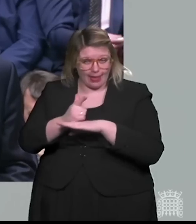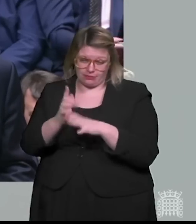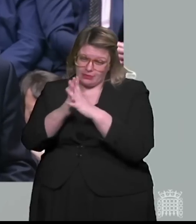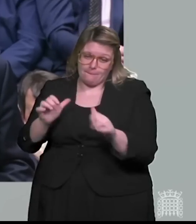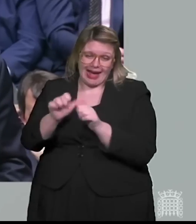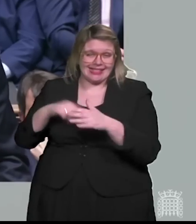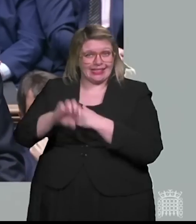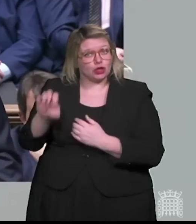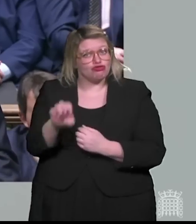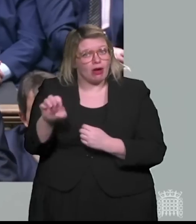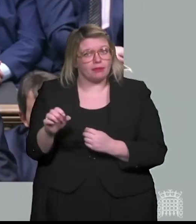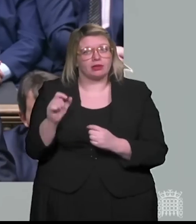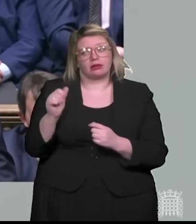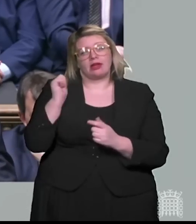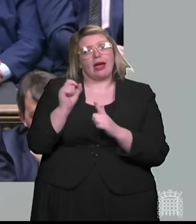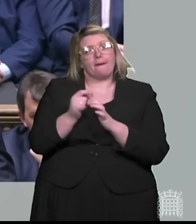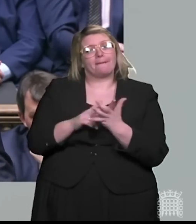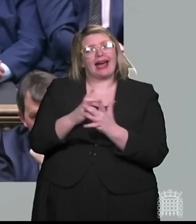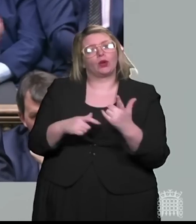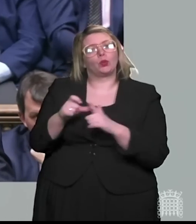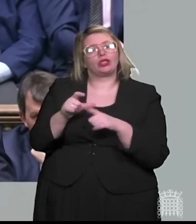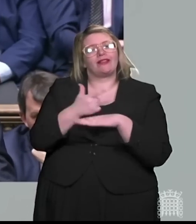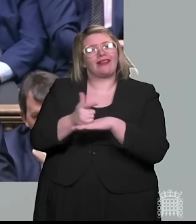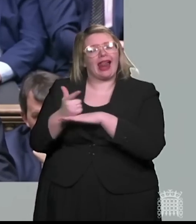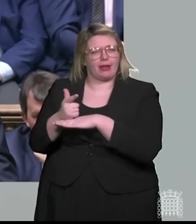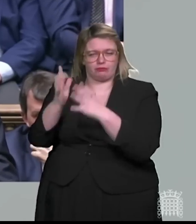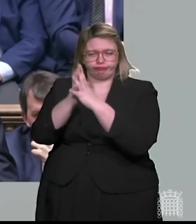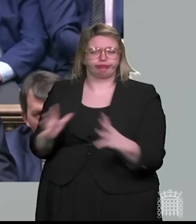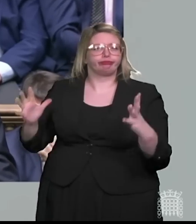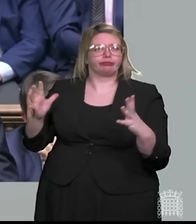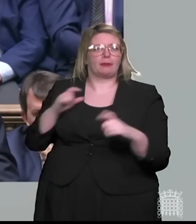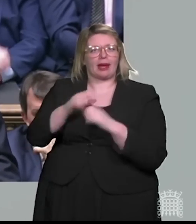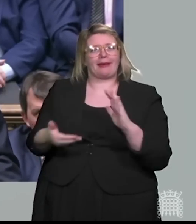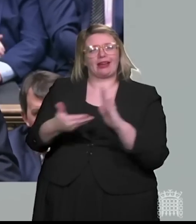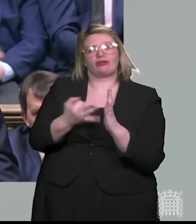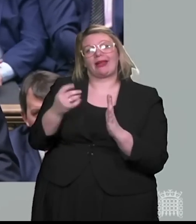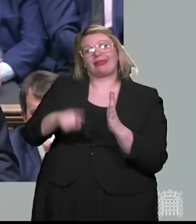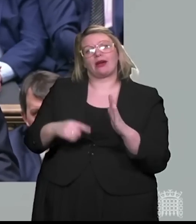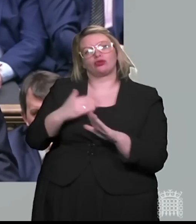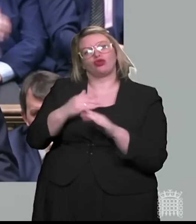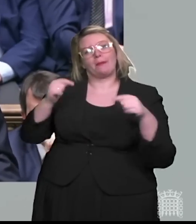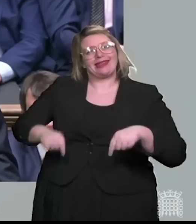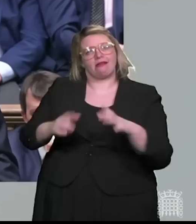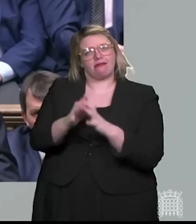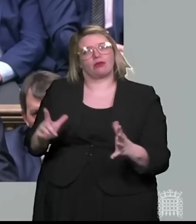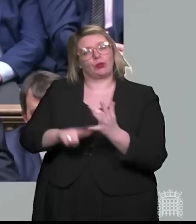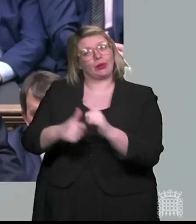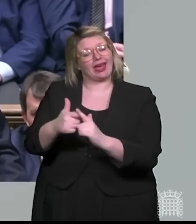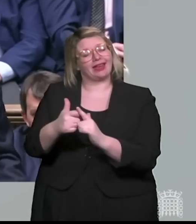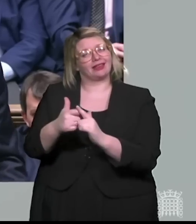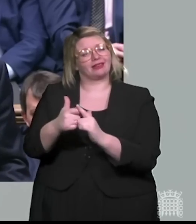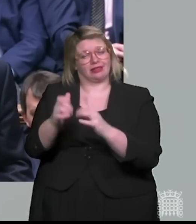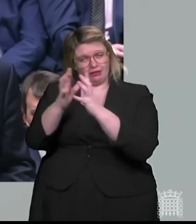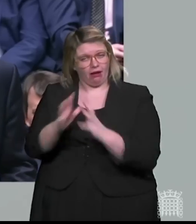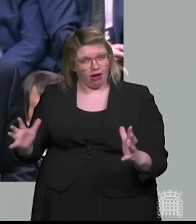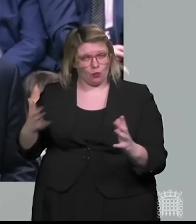month, Pinewood announced an expansion which will bring another 8,000 jobs to the UK. To give even more momentum to